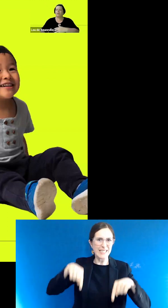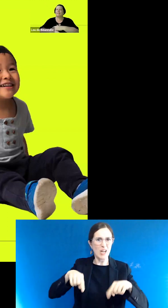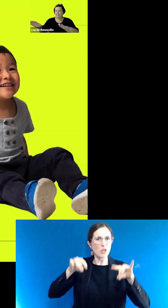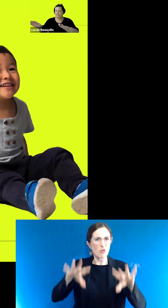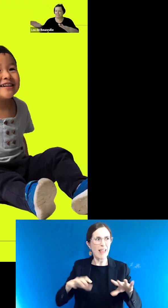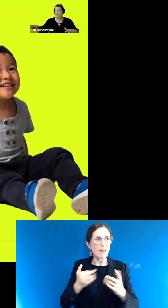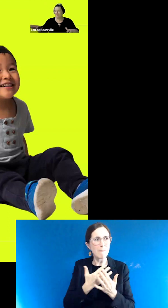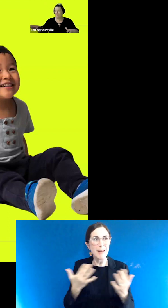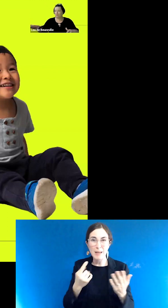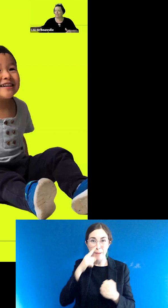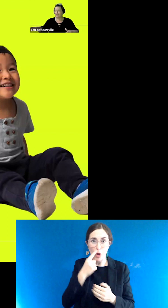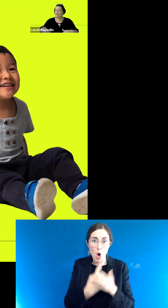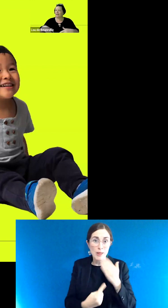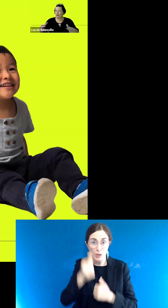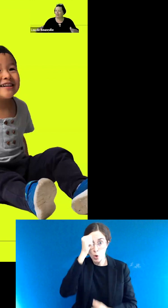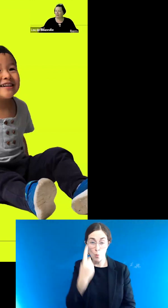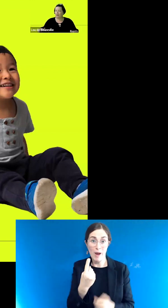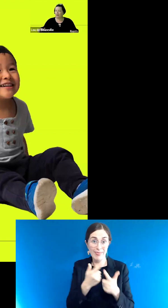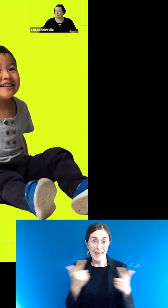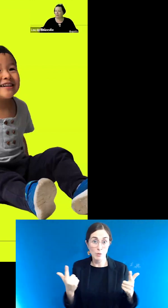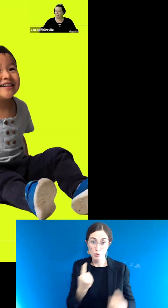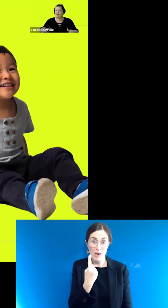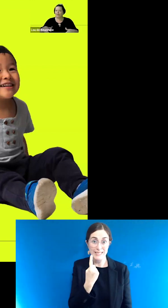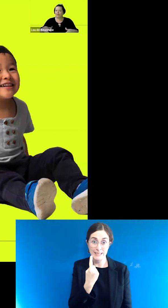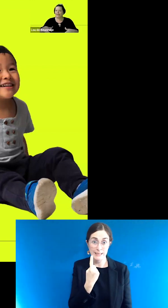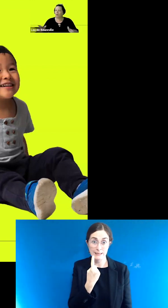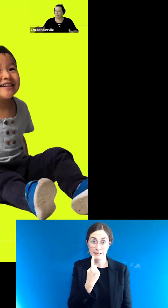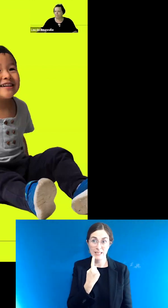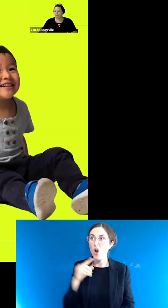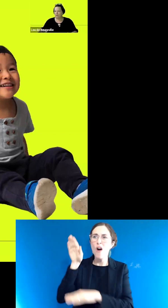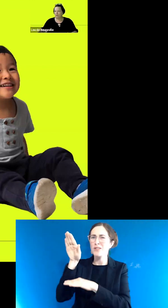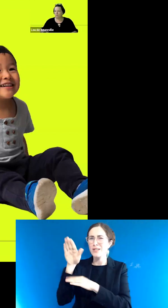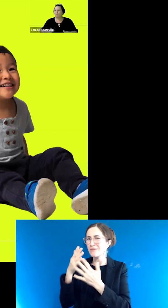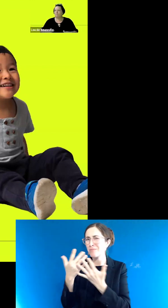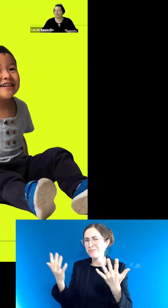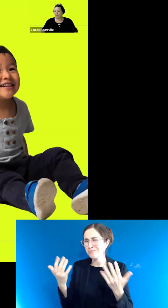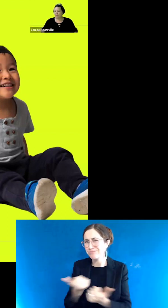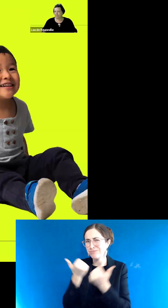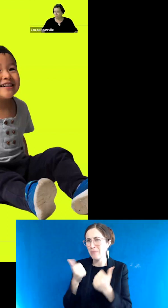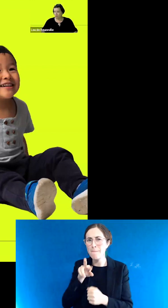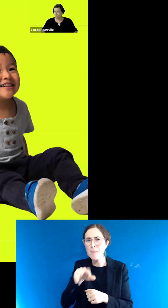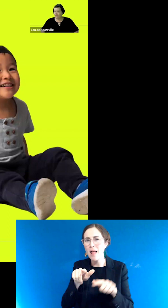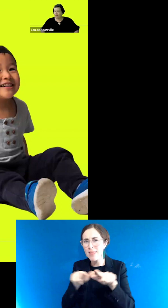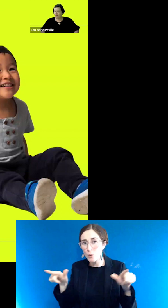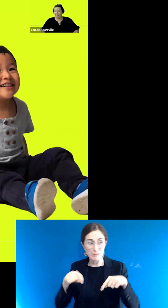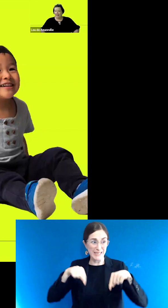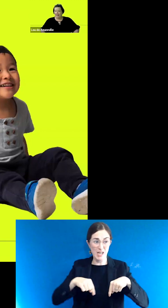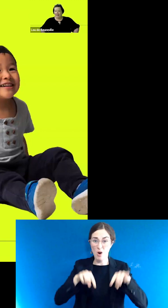We're very distant from other countries, so we can kind of get away with being incredibly monolingual compared to the rest of the